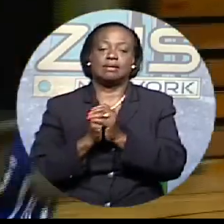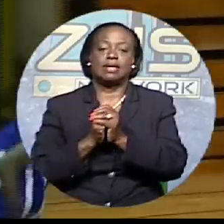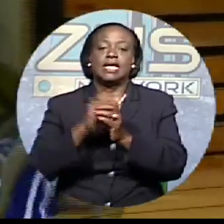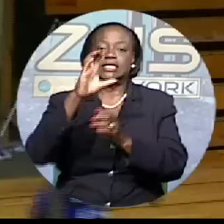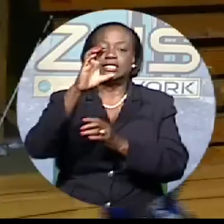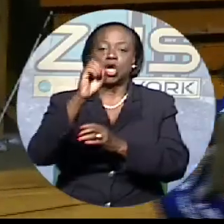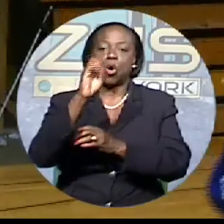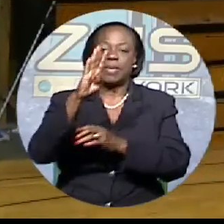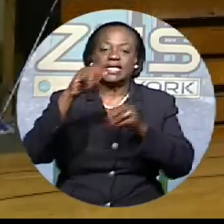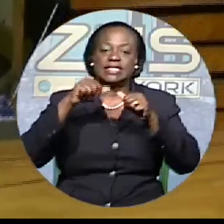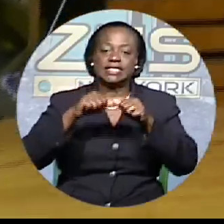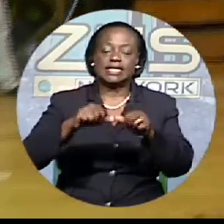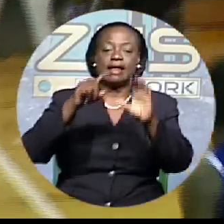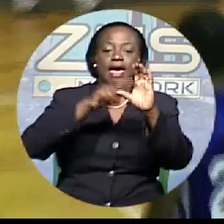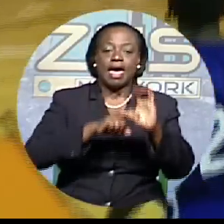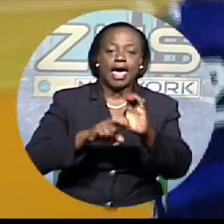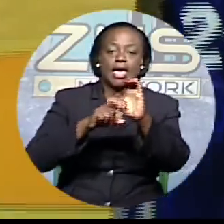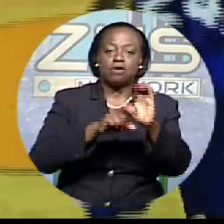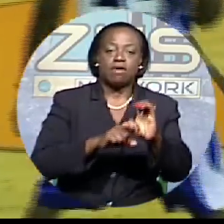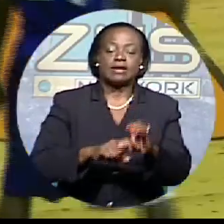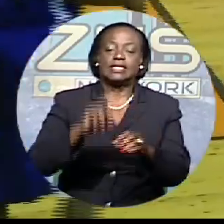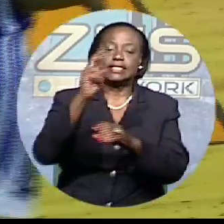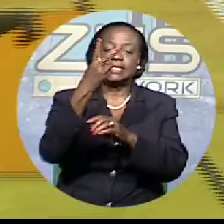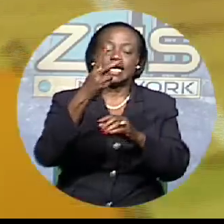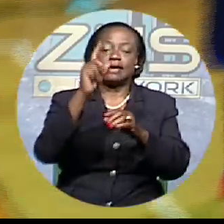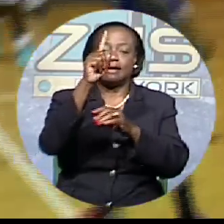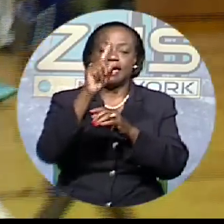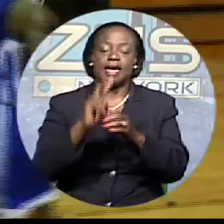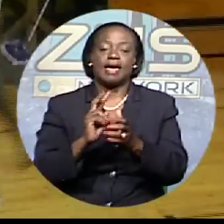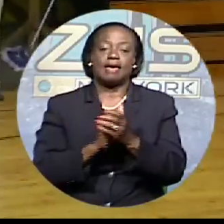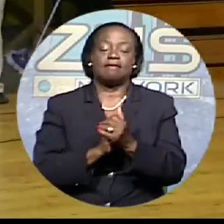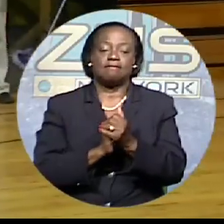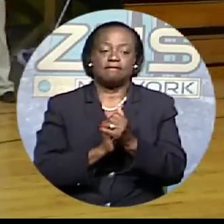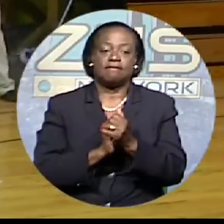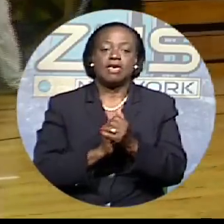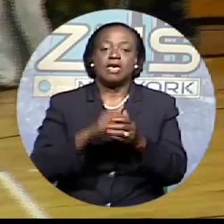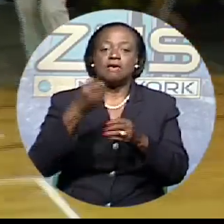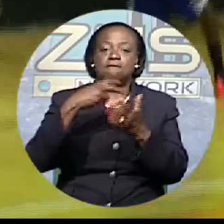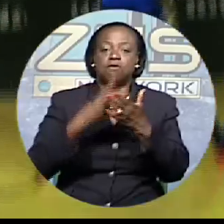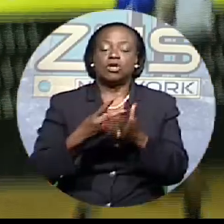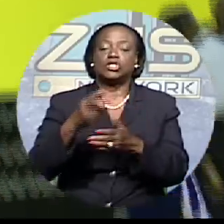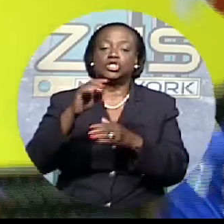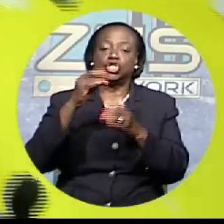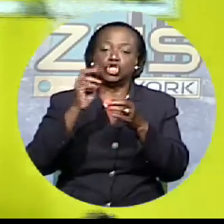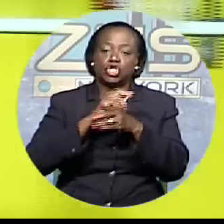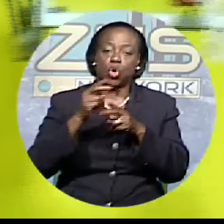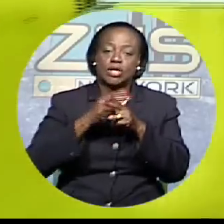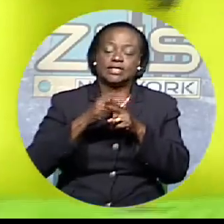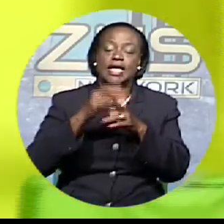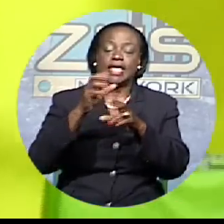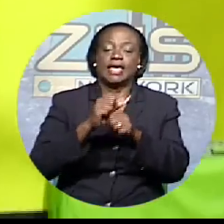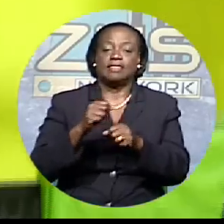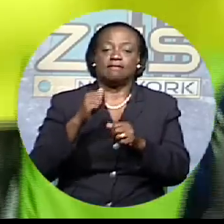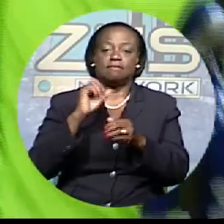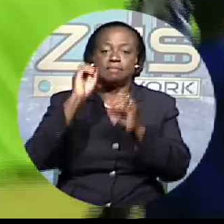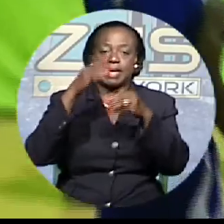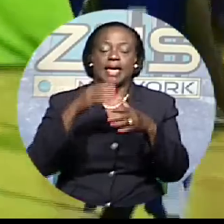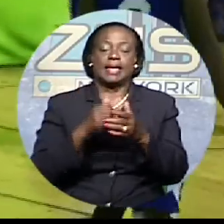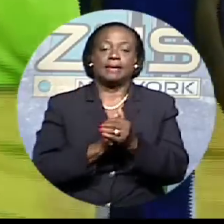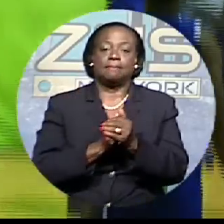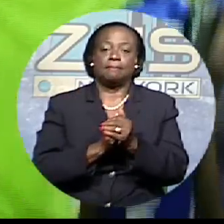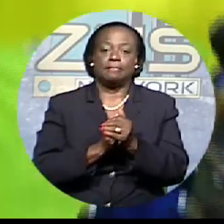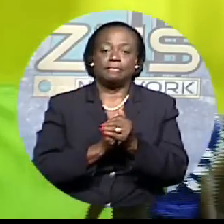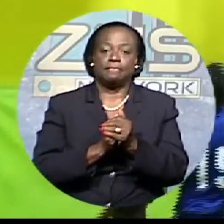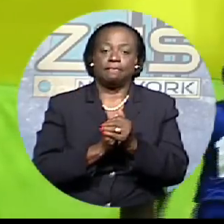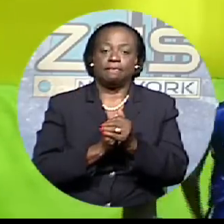second half. Lang misses the jumper, but he follows his shot and gets the putback. Rockets crashing the offensive boards as